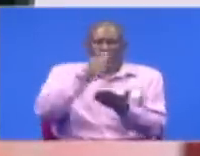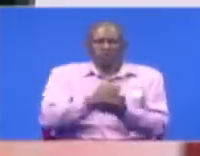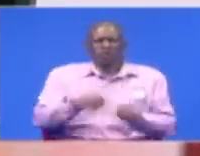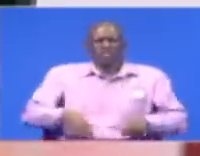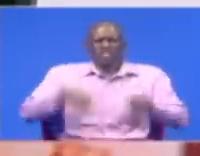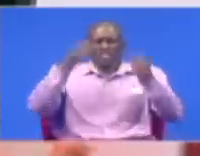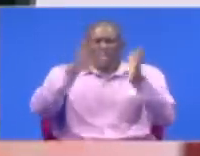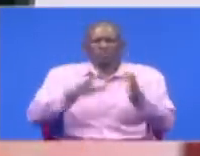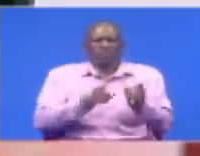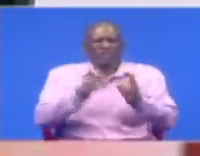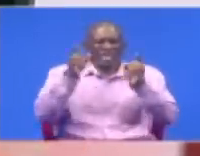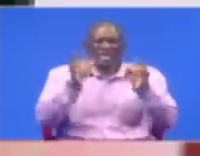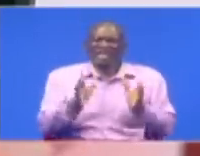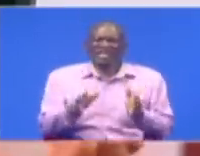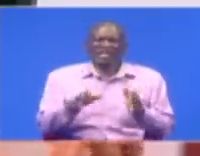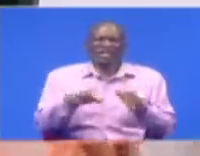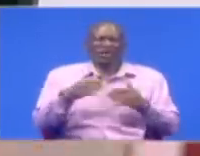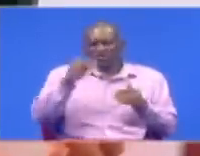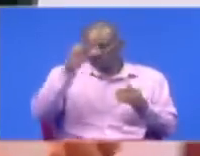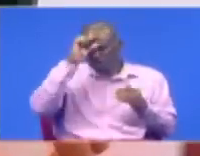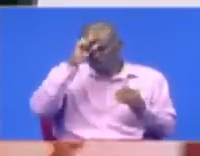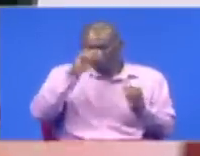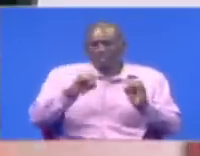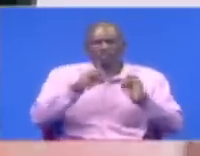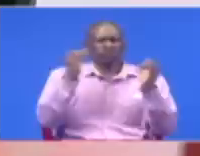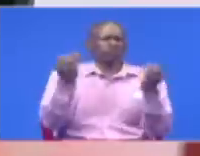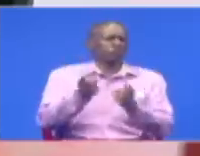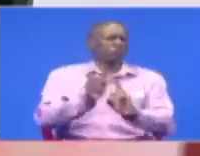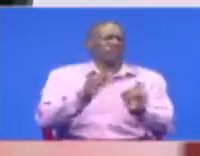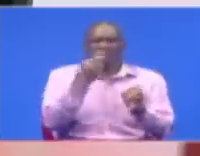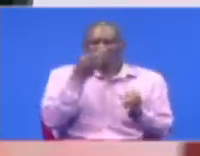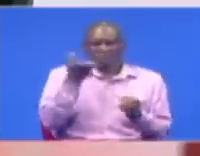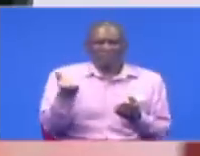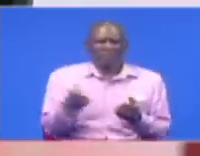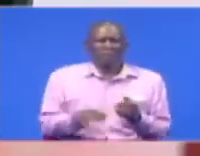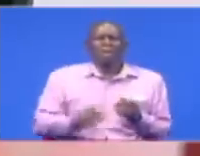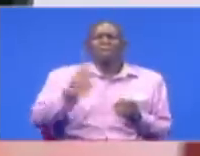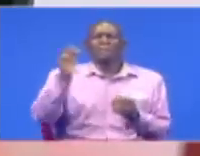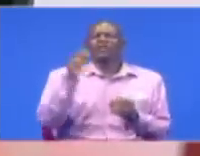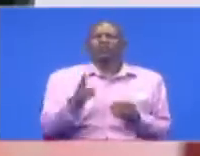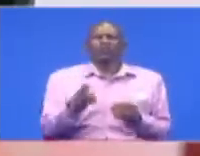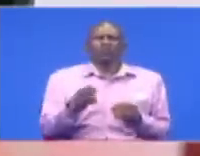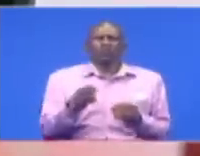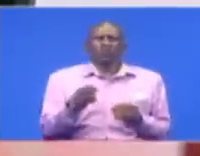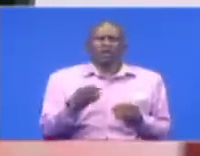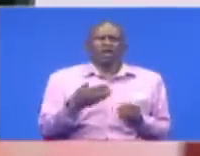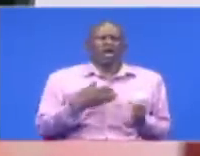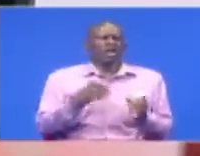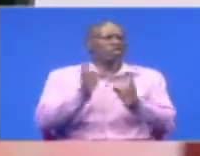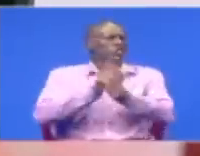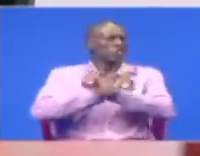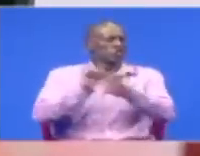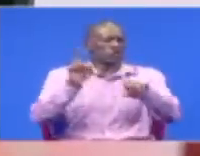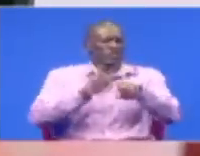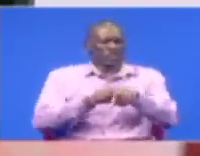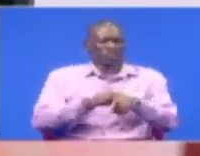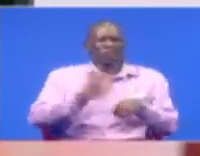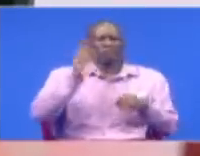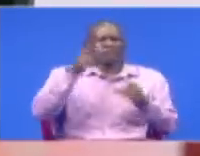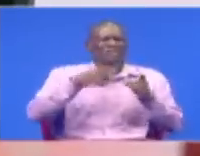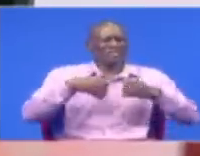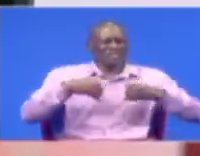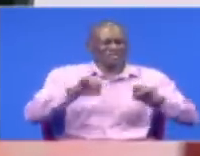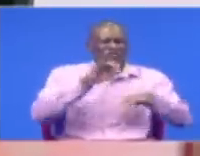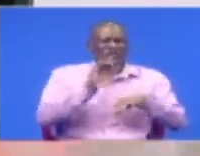chairmanship or directorship of state corporations. The president had at no time tried to